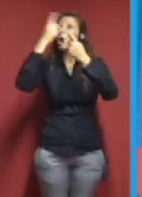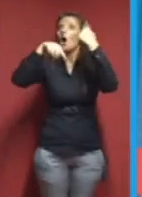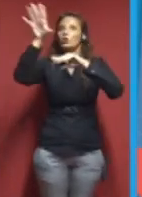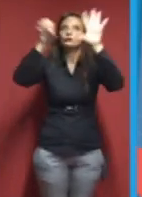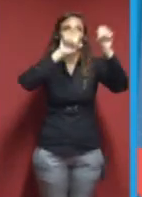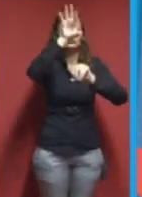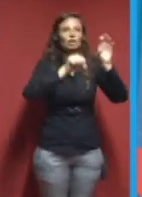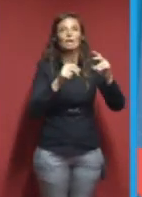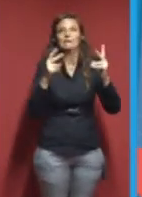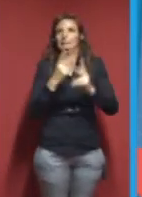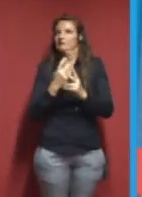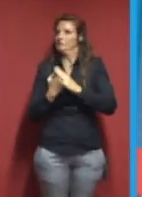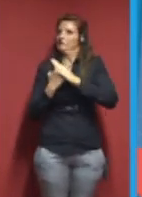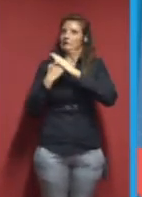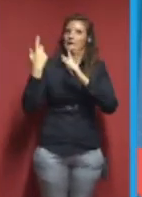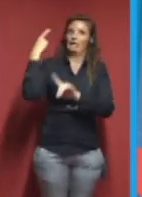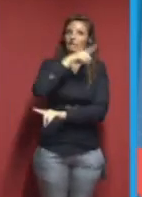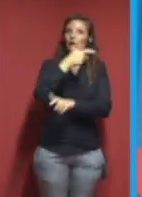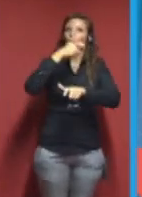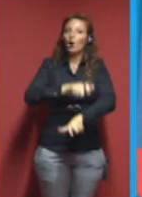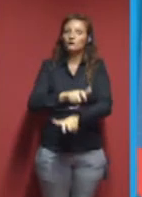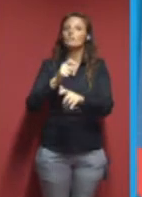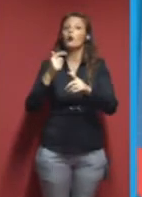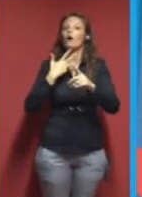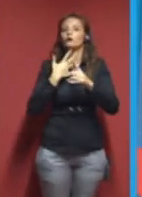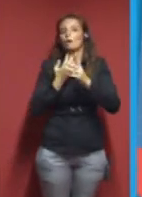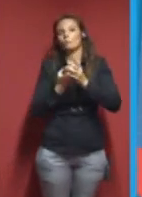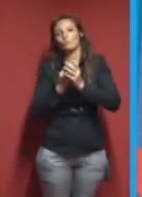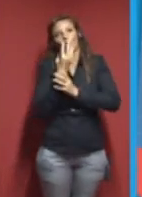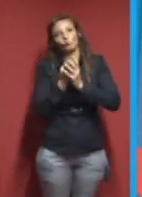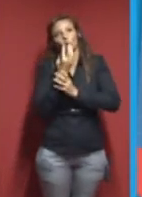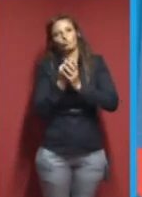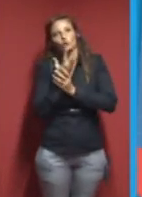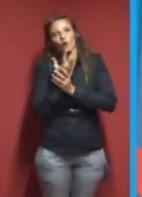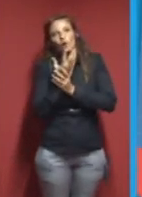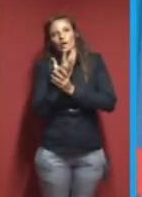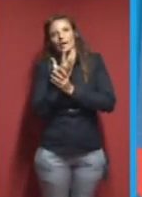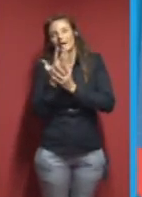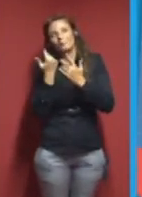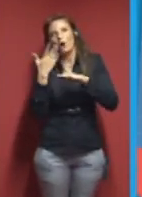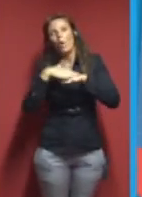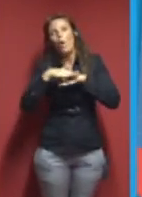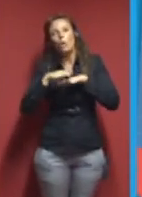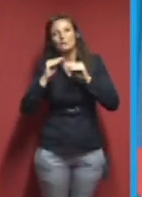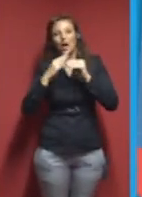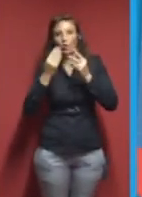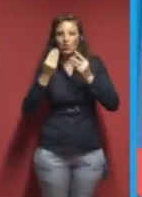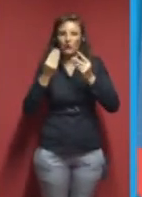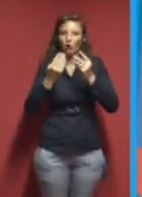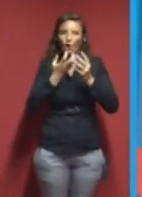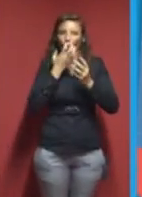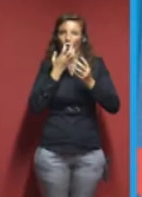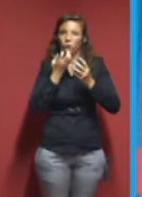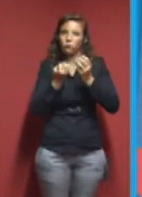goods and materials, raw materials. So it's very important that with open design we can make this manufacturing more distributed.